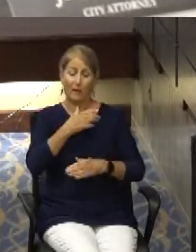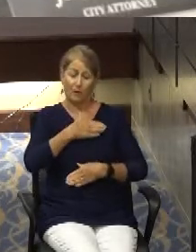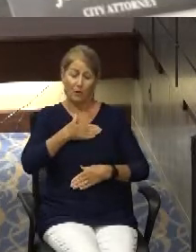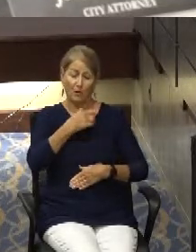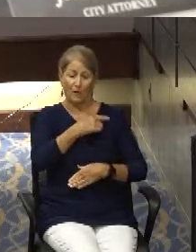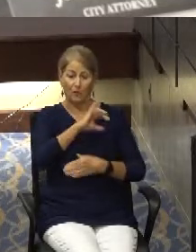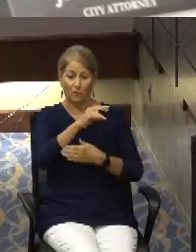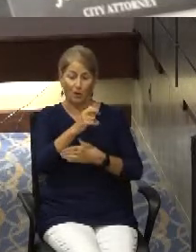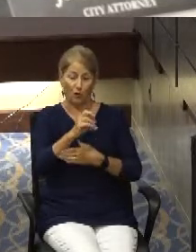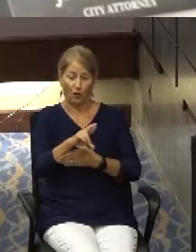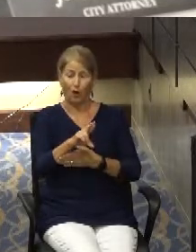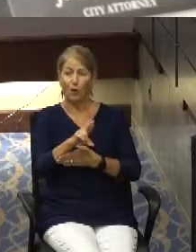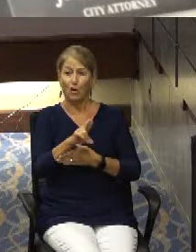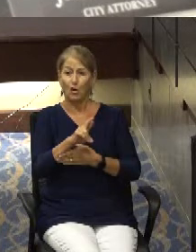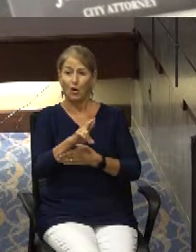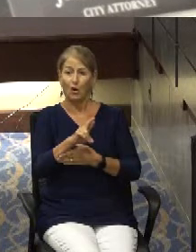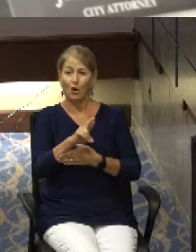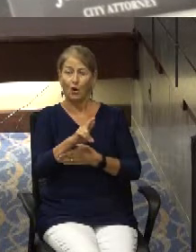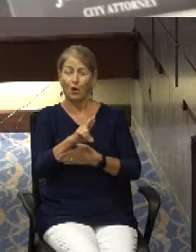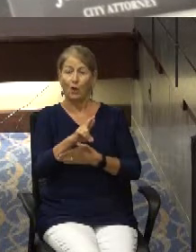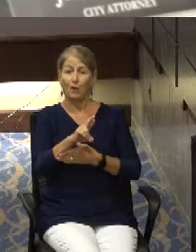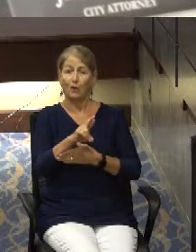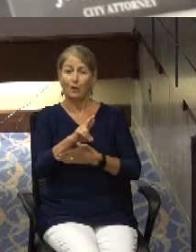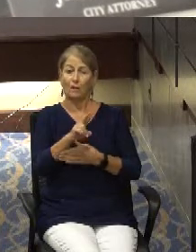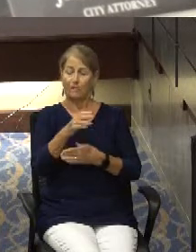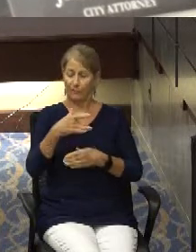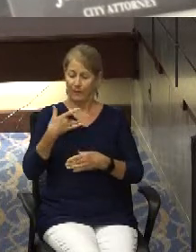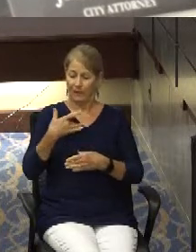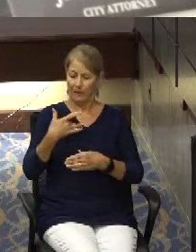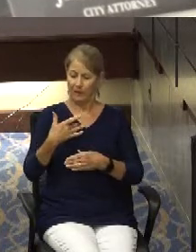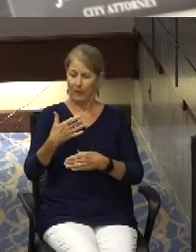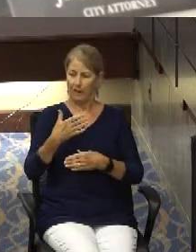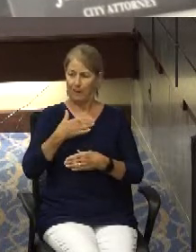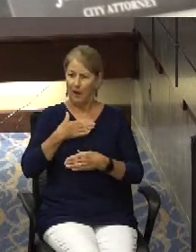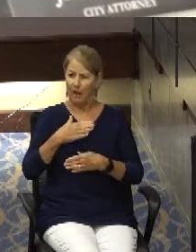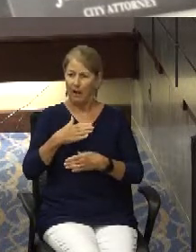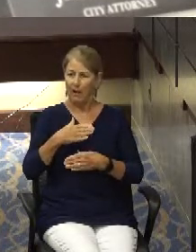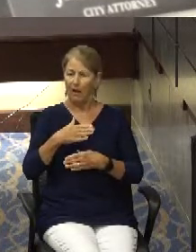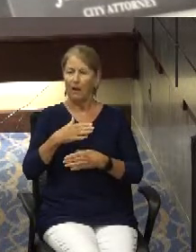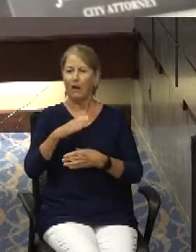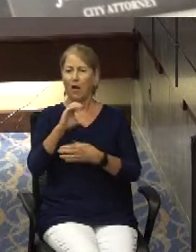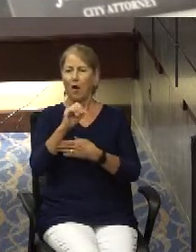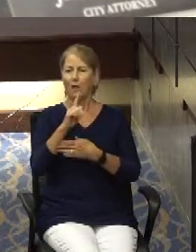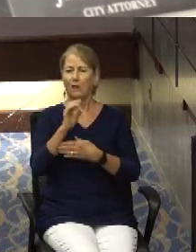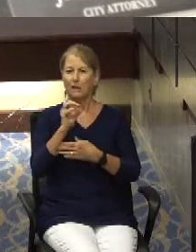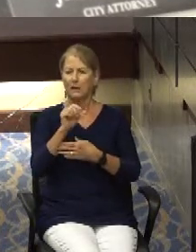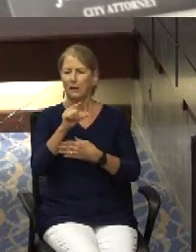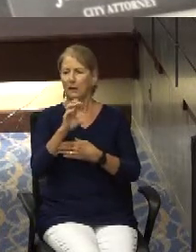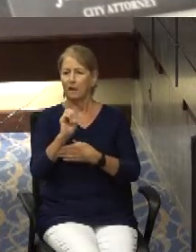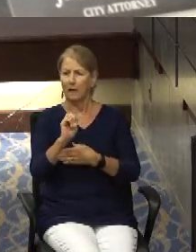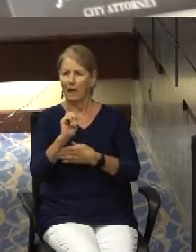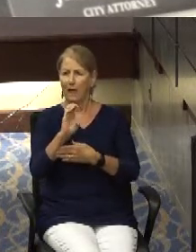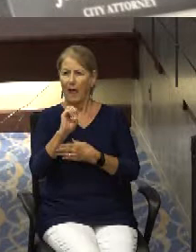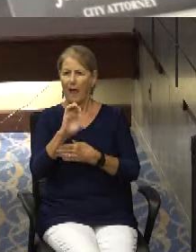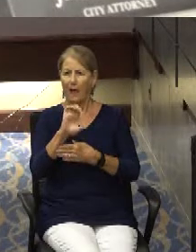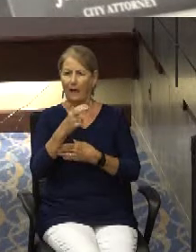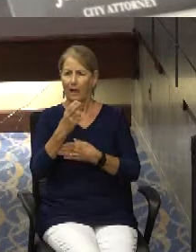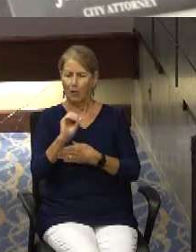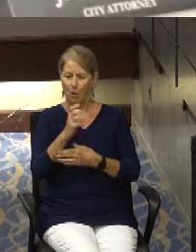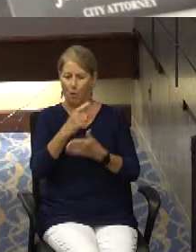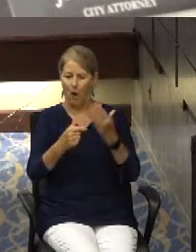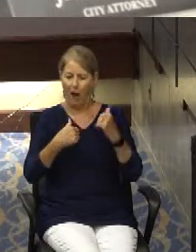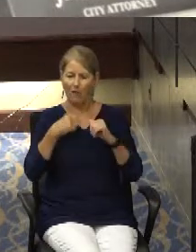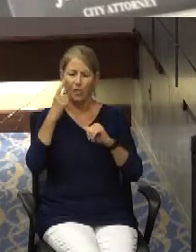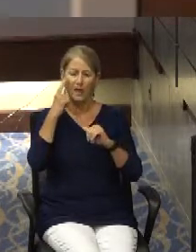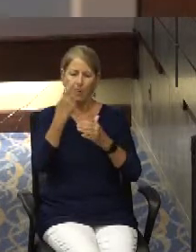Jennifer, the sentiments of my colleagues are echoed in what I think and what I know,